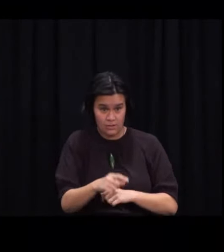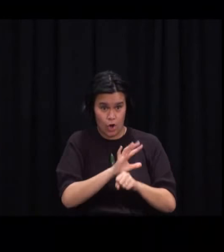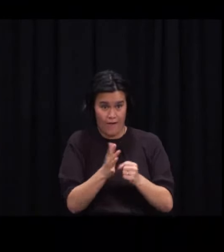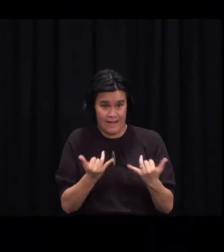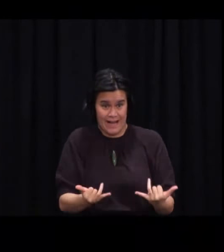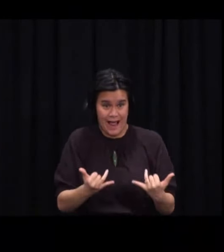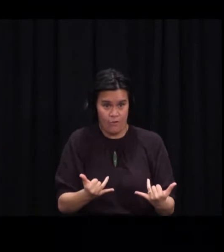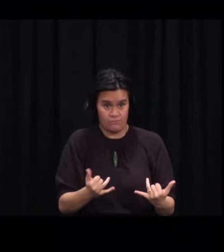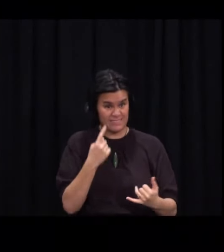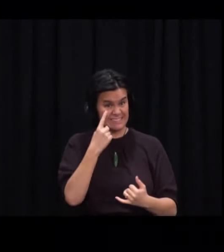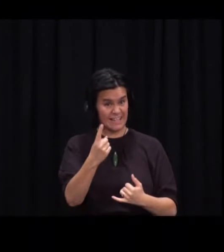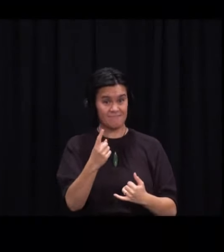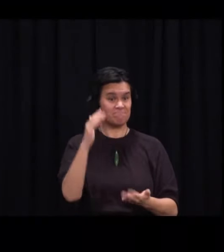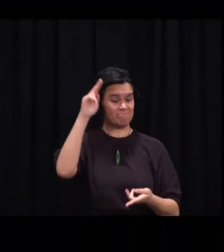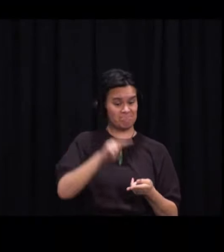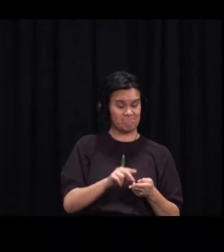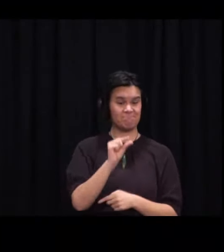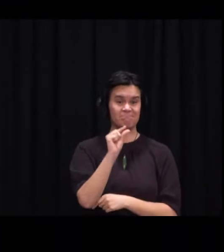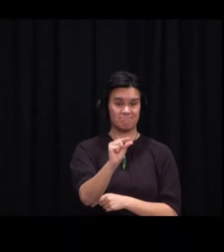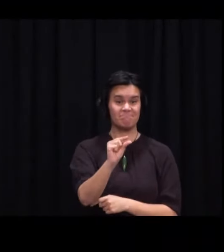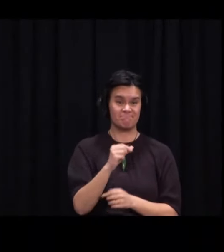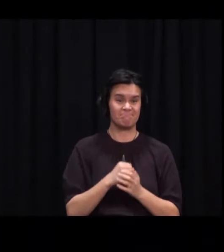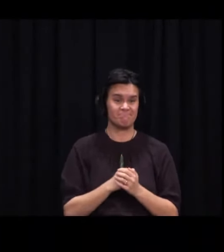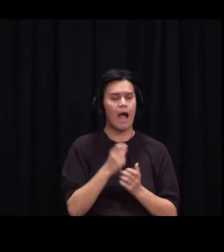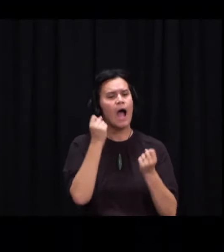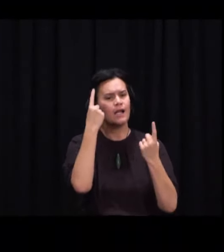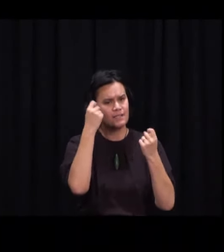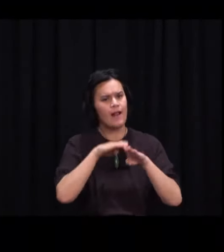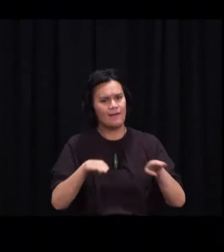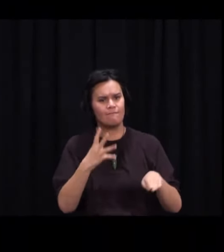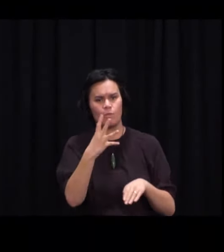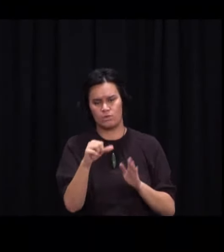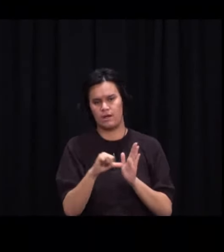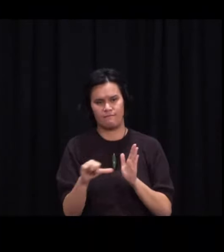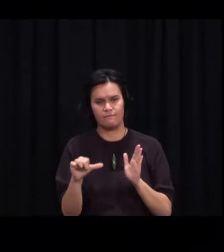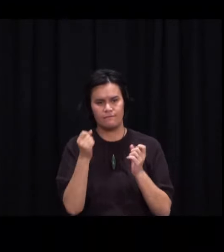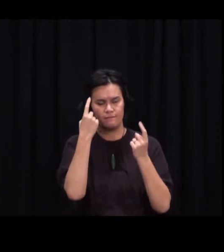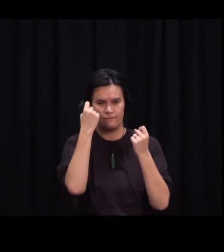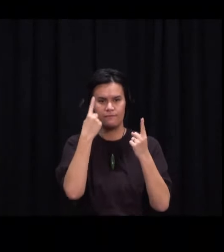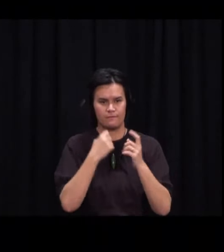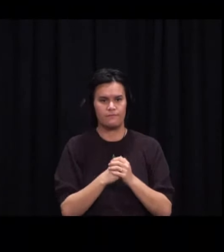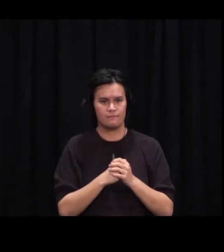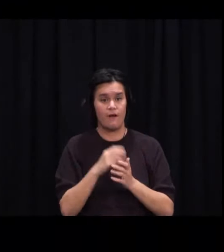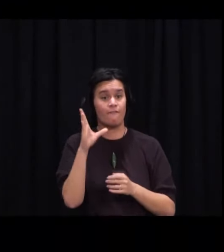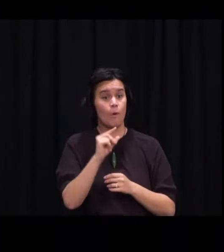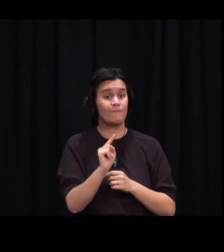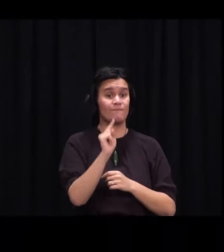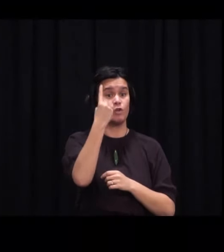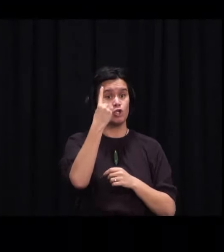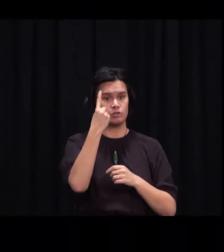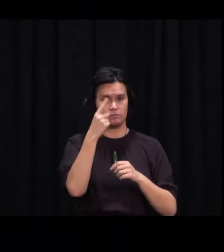that level 4 has been tough, but we also know it's made a difference. Since the outbreak began, we've identified